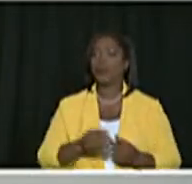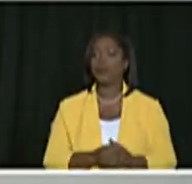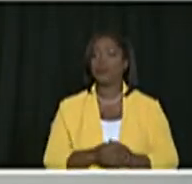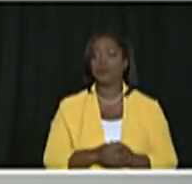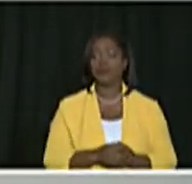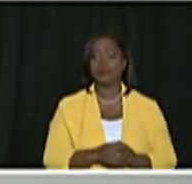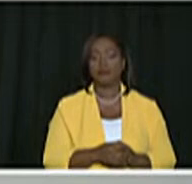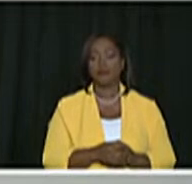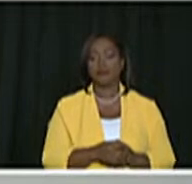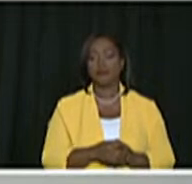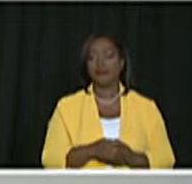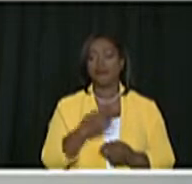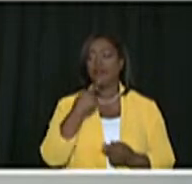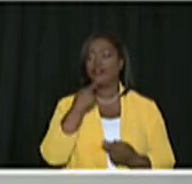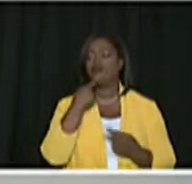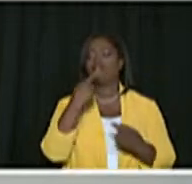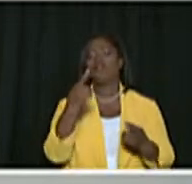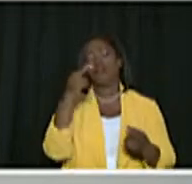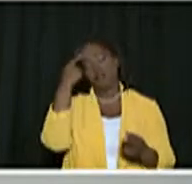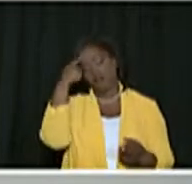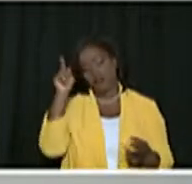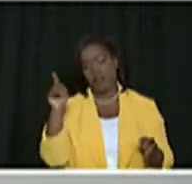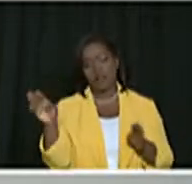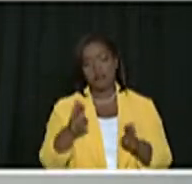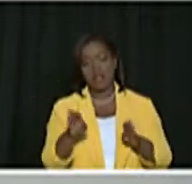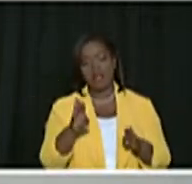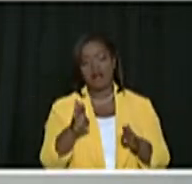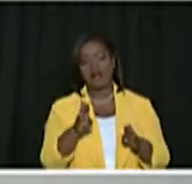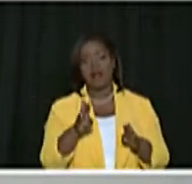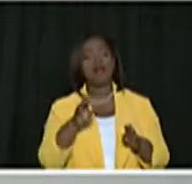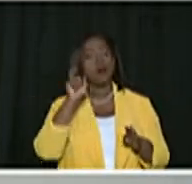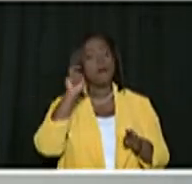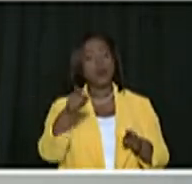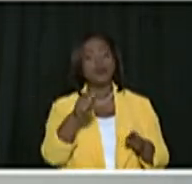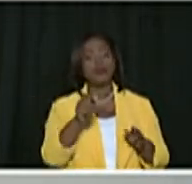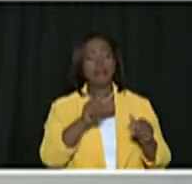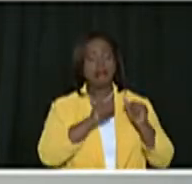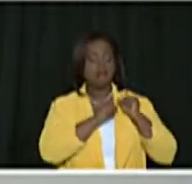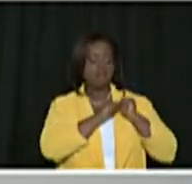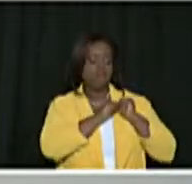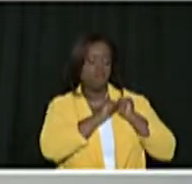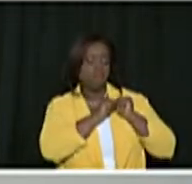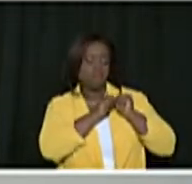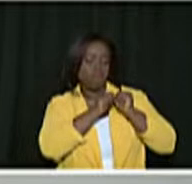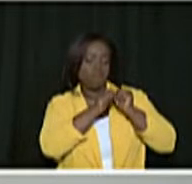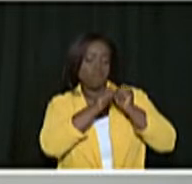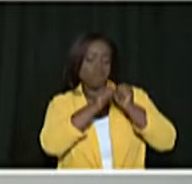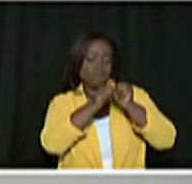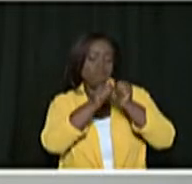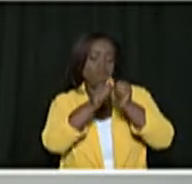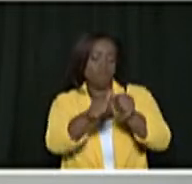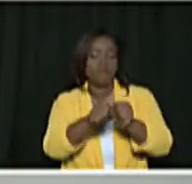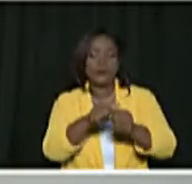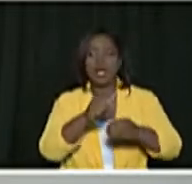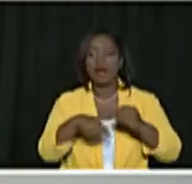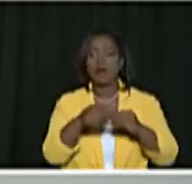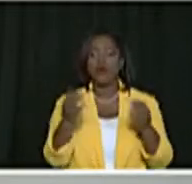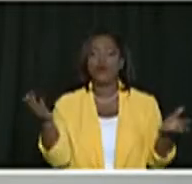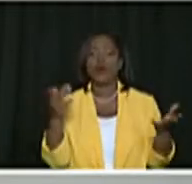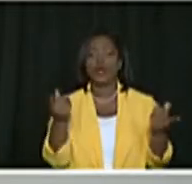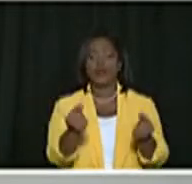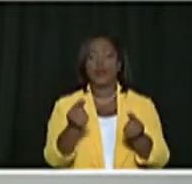the behavior. Let's follow through. Let's be consistent about what we're doing, because at the end of the day, then there's that